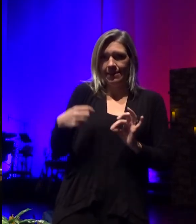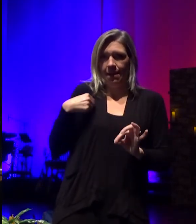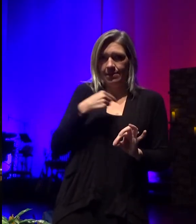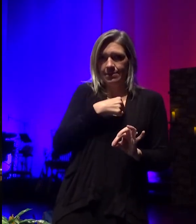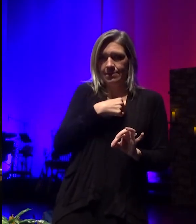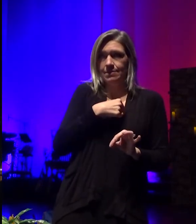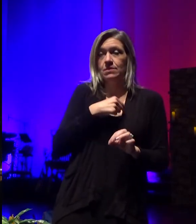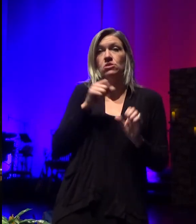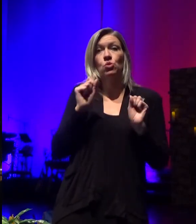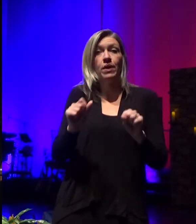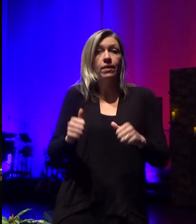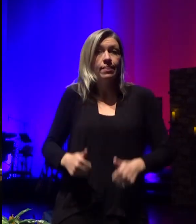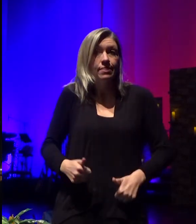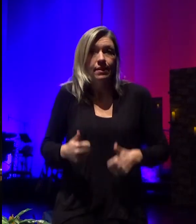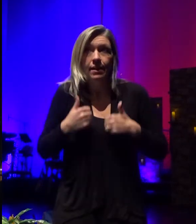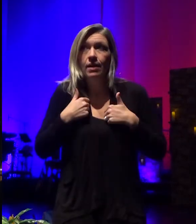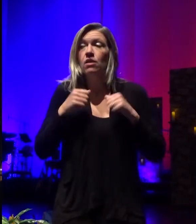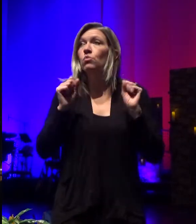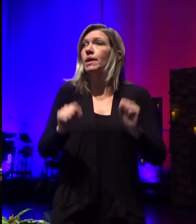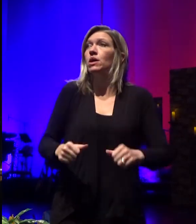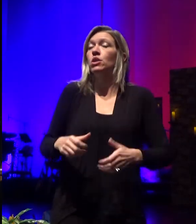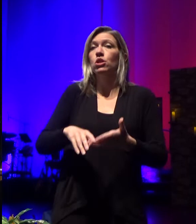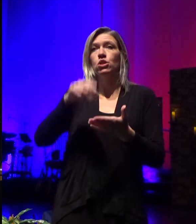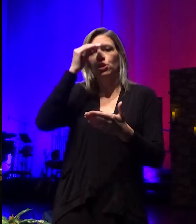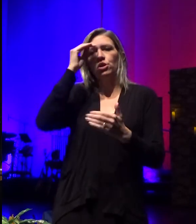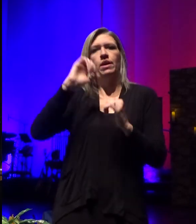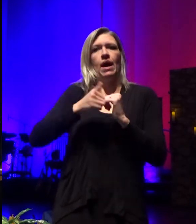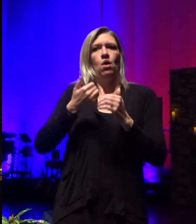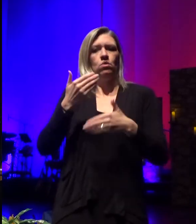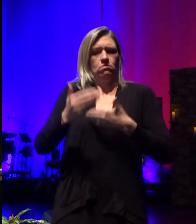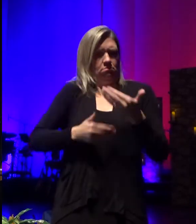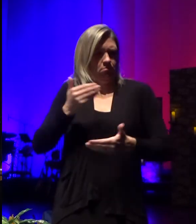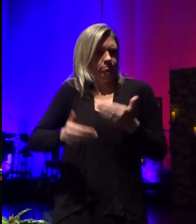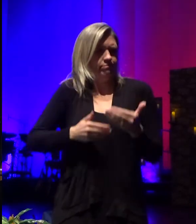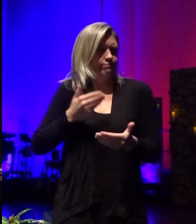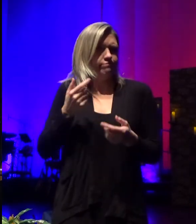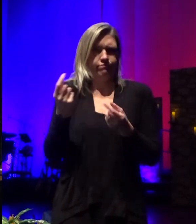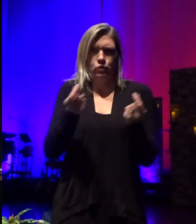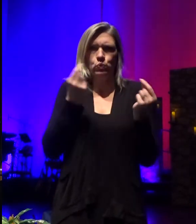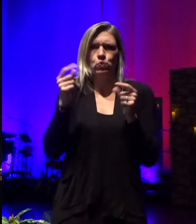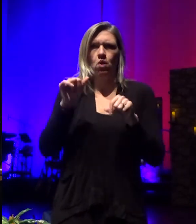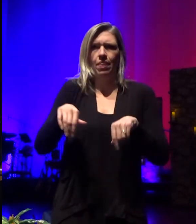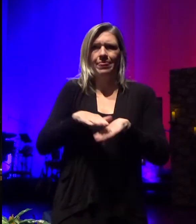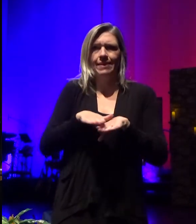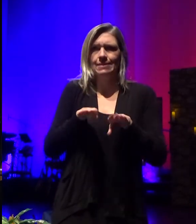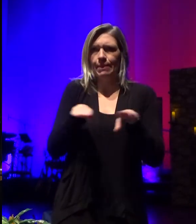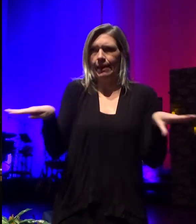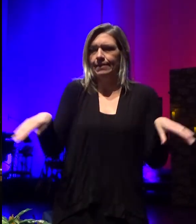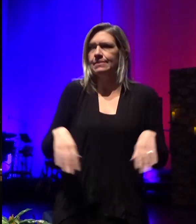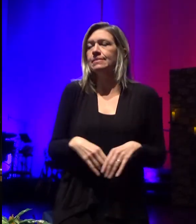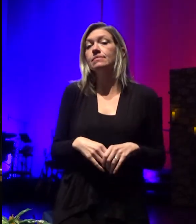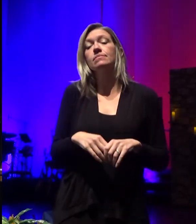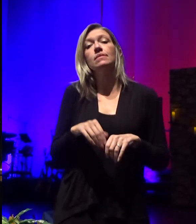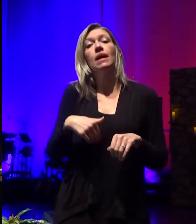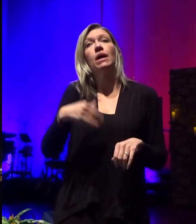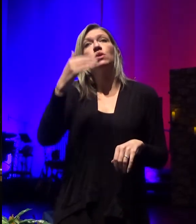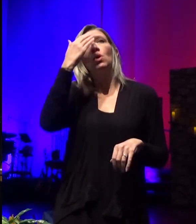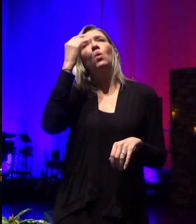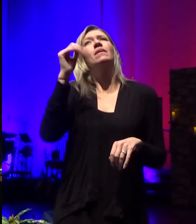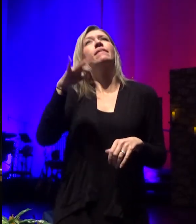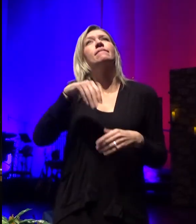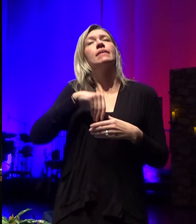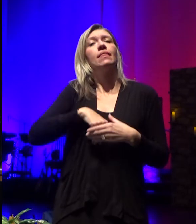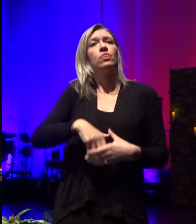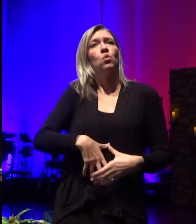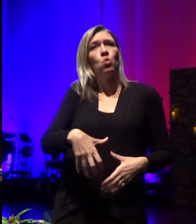live and so that we could learn to operate upon this plane. Now, what I know is that if in the womb we